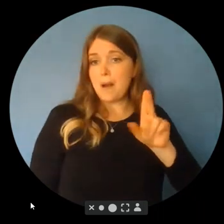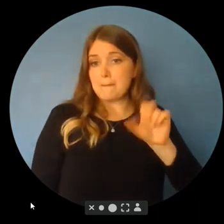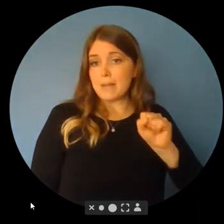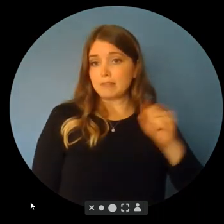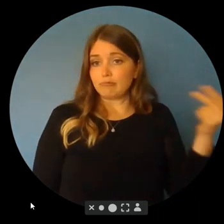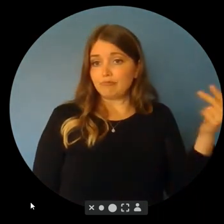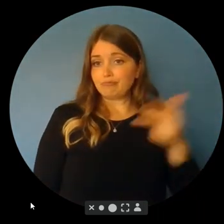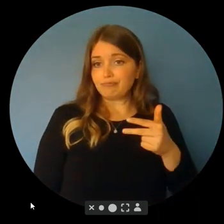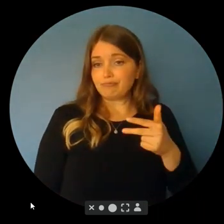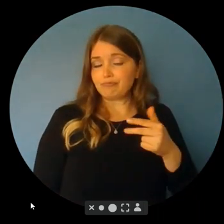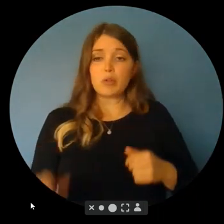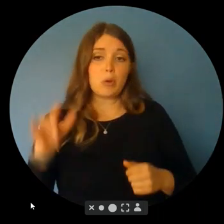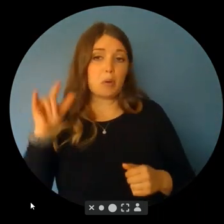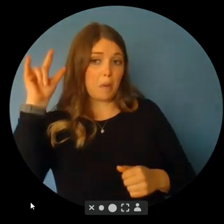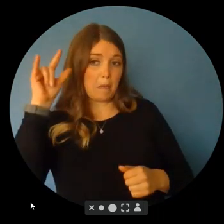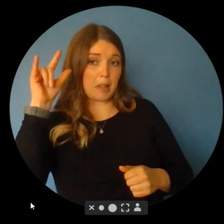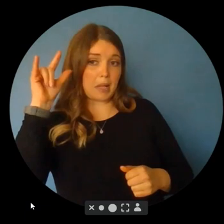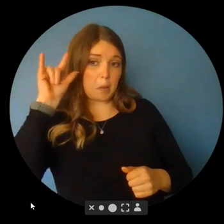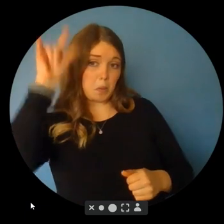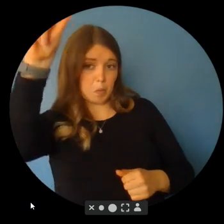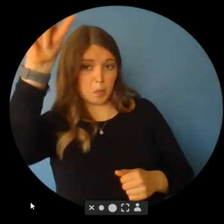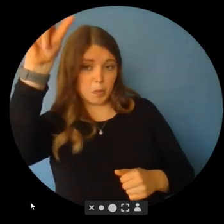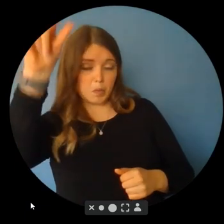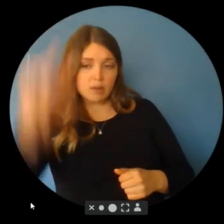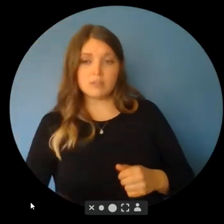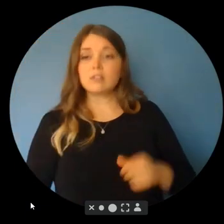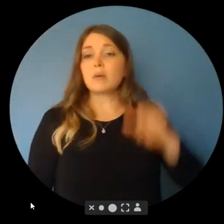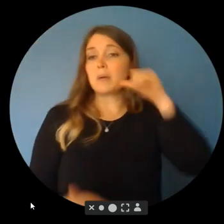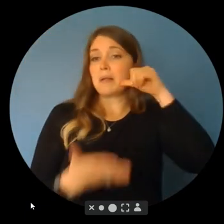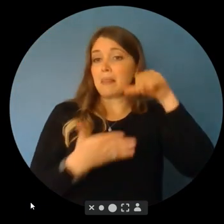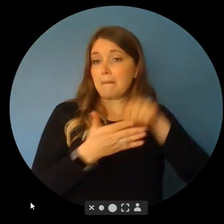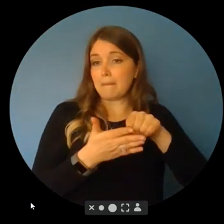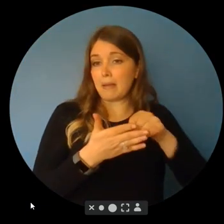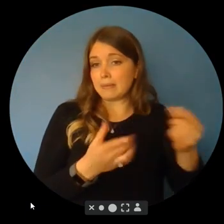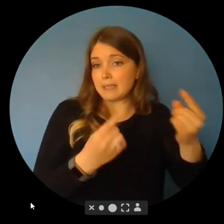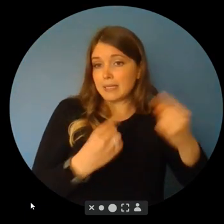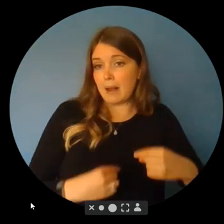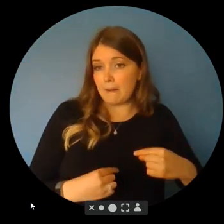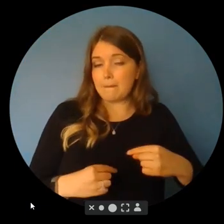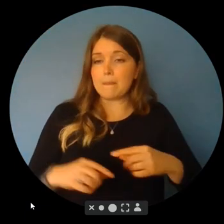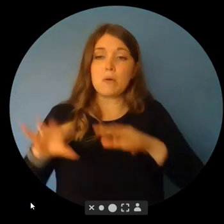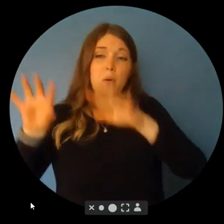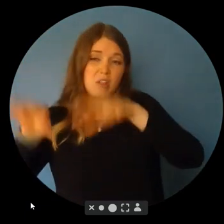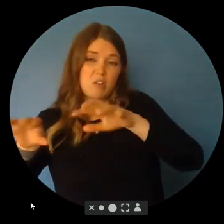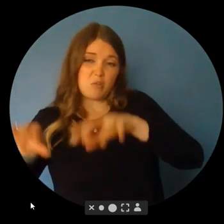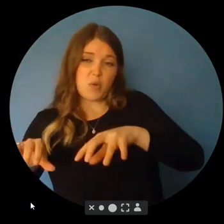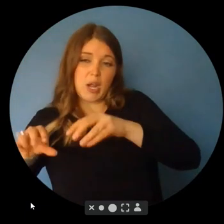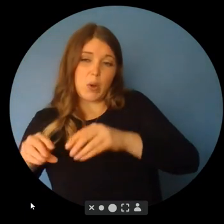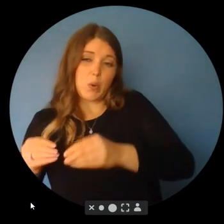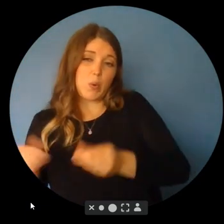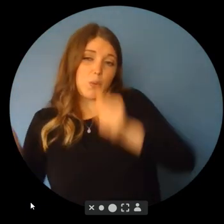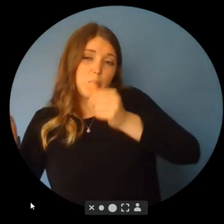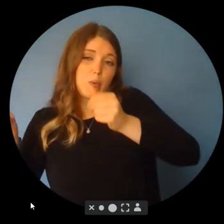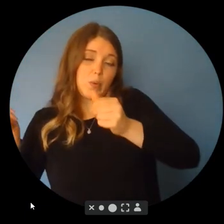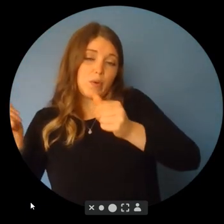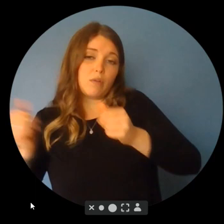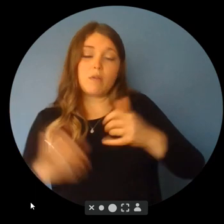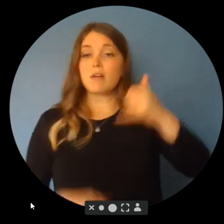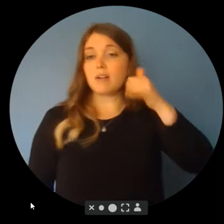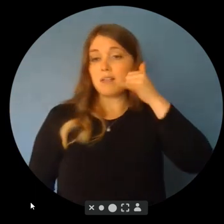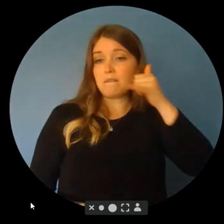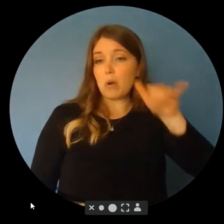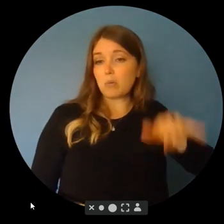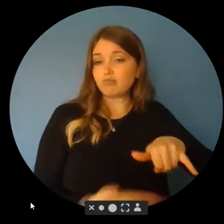or a plane to go, or the mail to come, or the rain to go, or the phone to ring, or